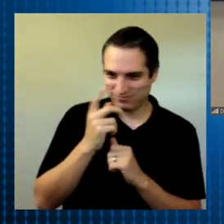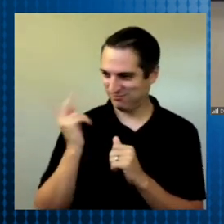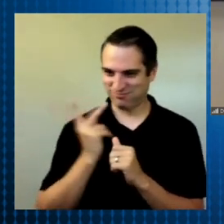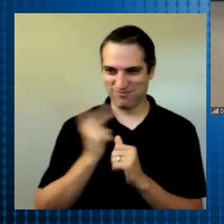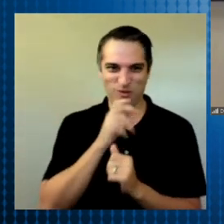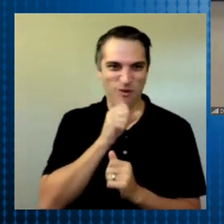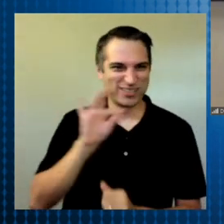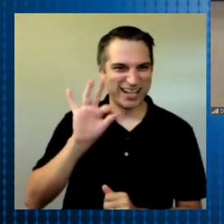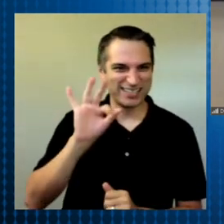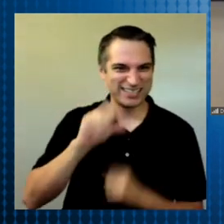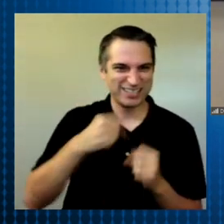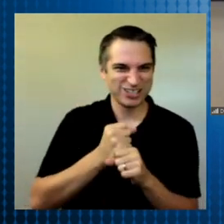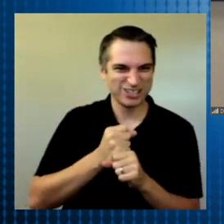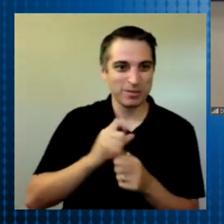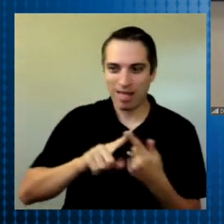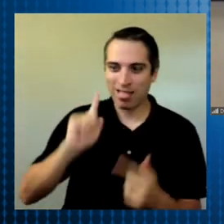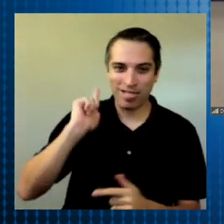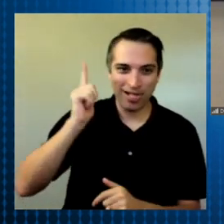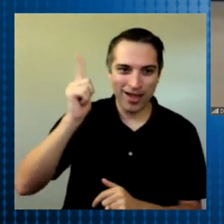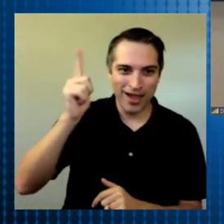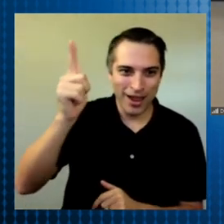Money is not my God.